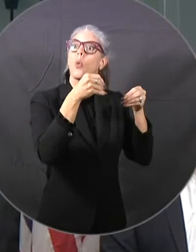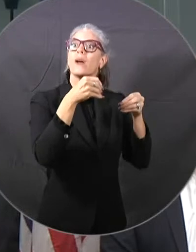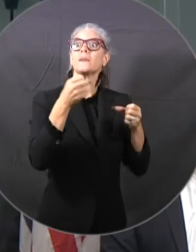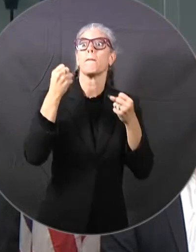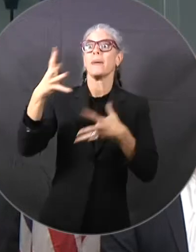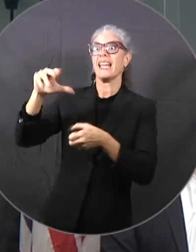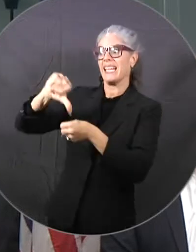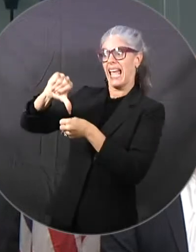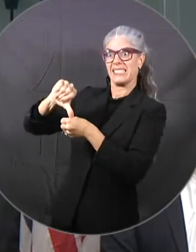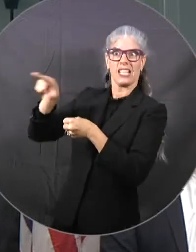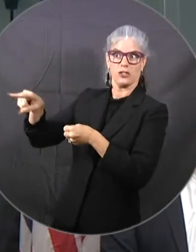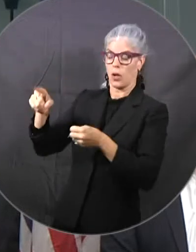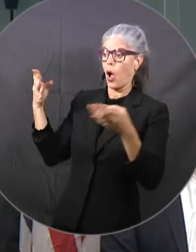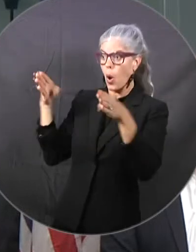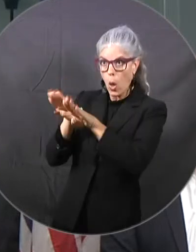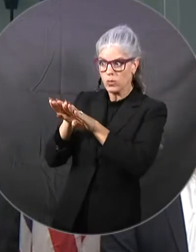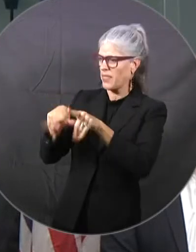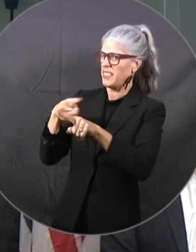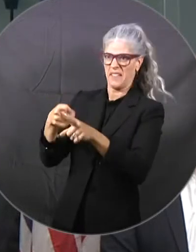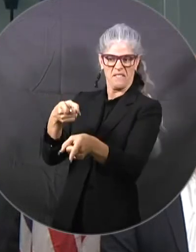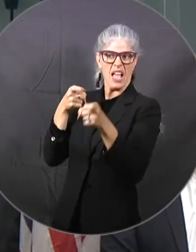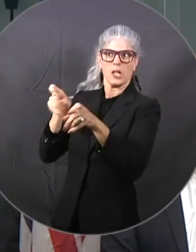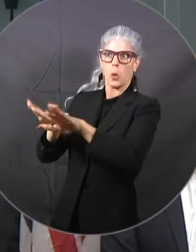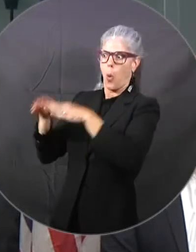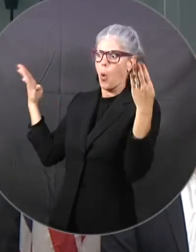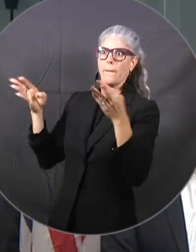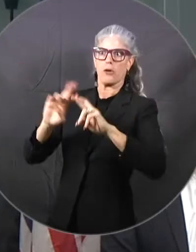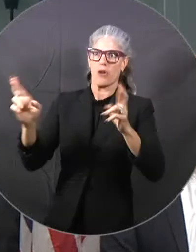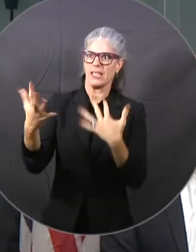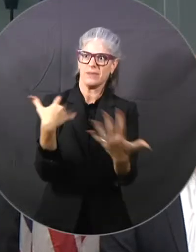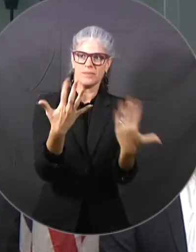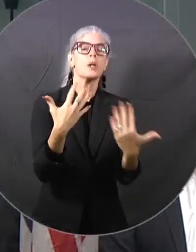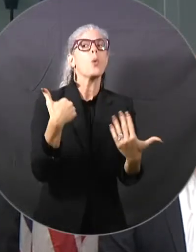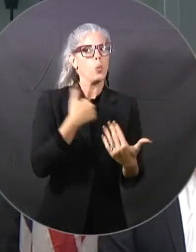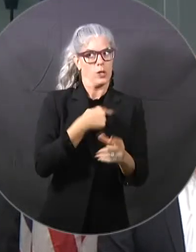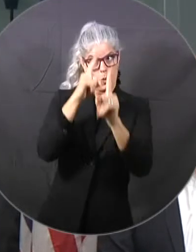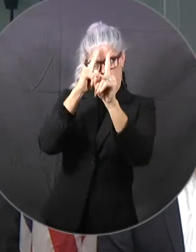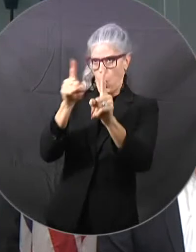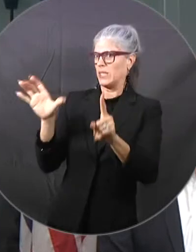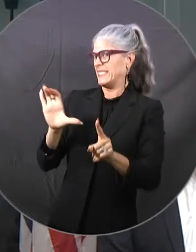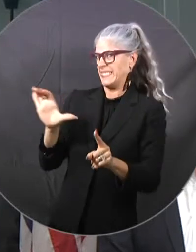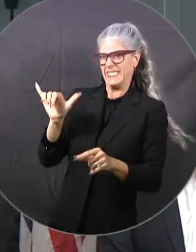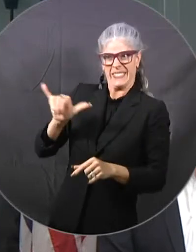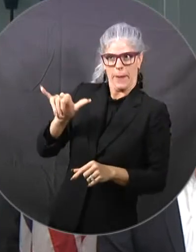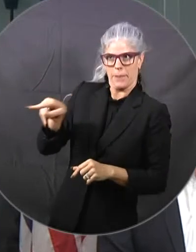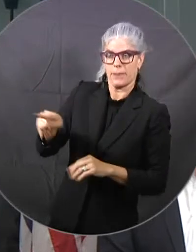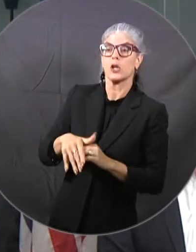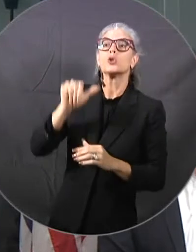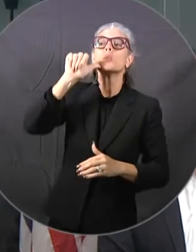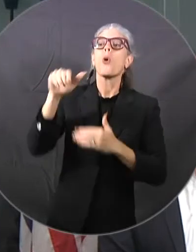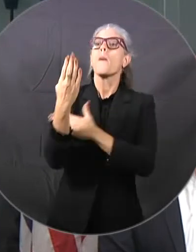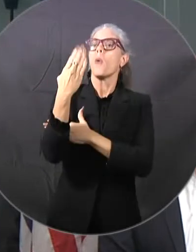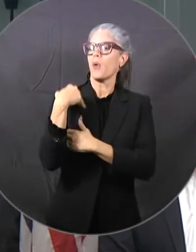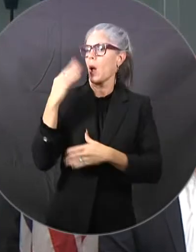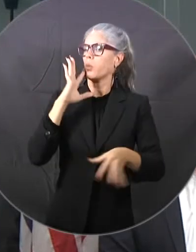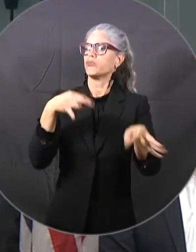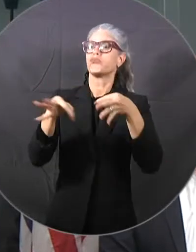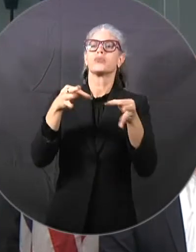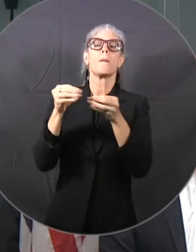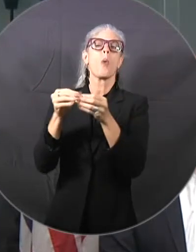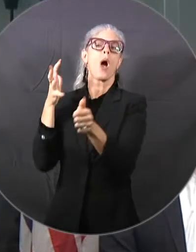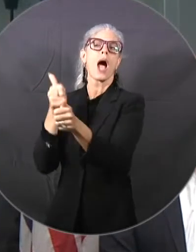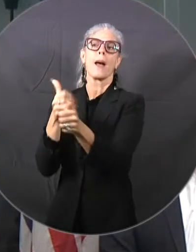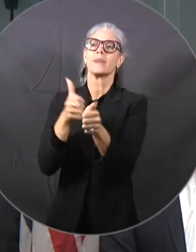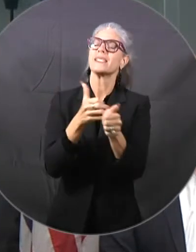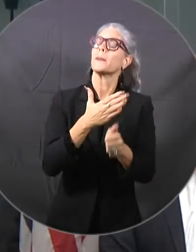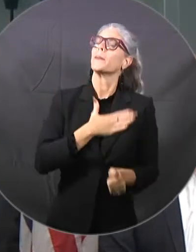important role. We'll be back here first thing in the morning with additional updates. I would just caution Floridians, pay attention to what's